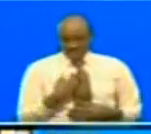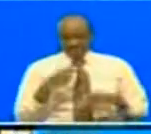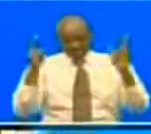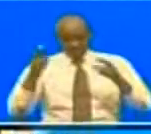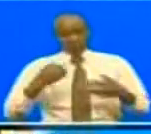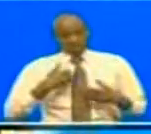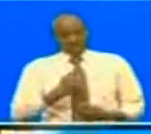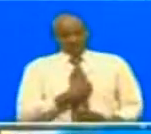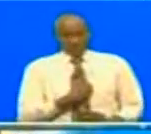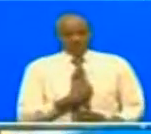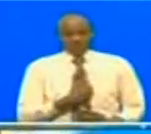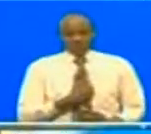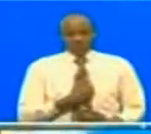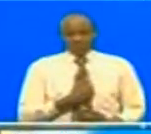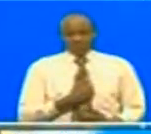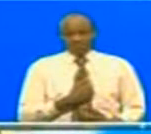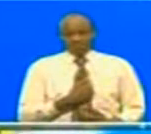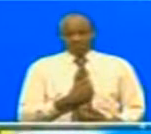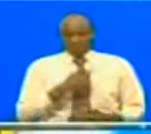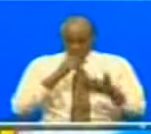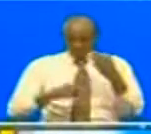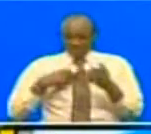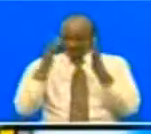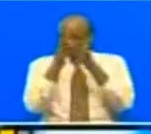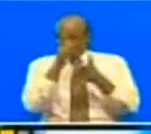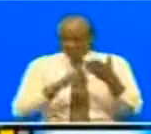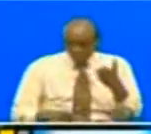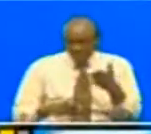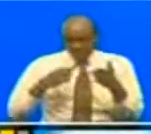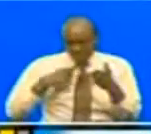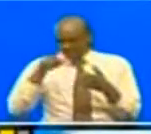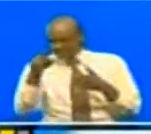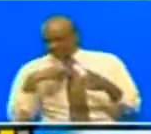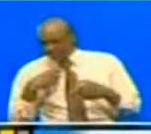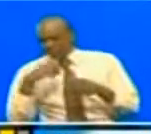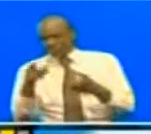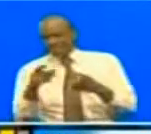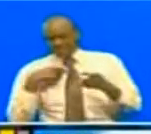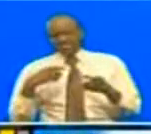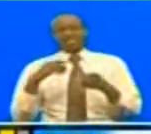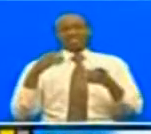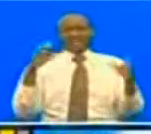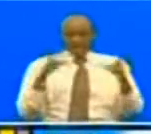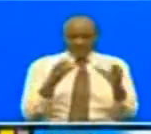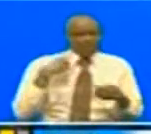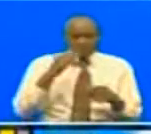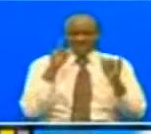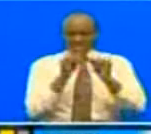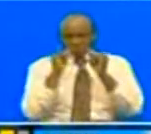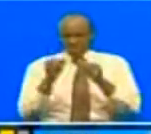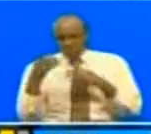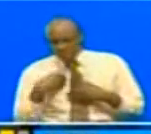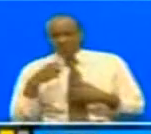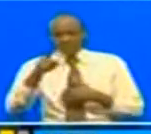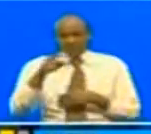and scale, what I really focus on is how do I keep this company agile, be the first